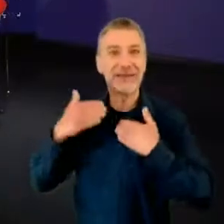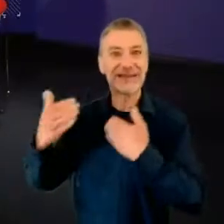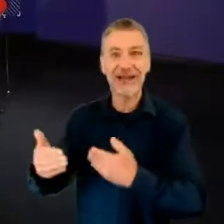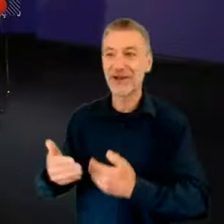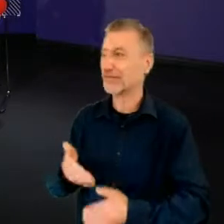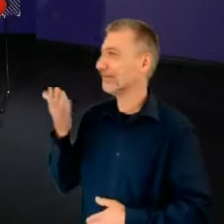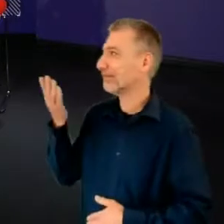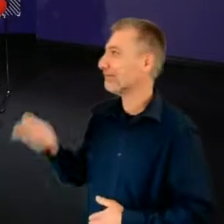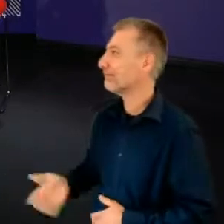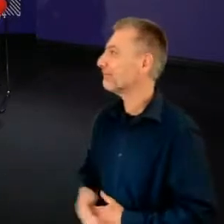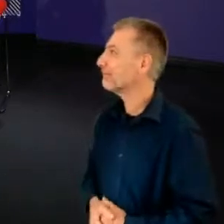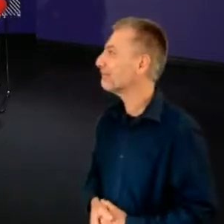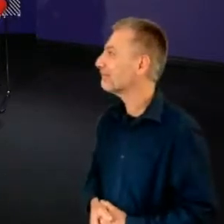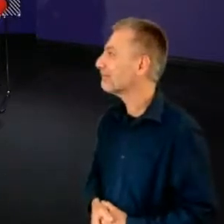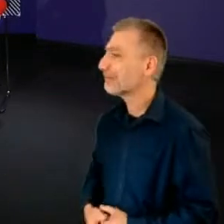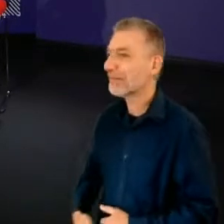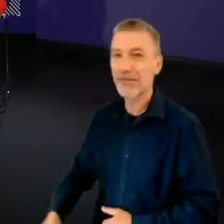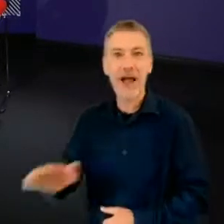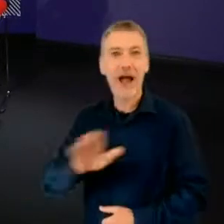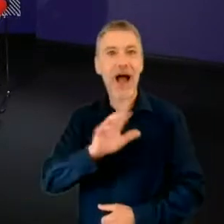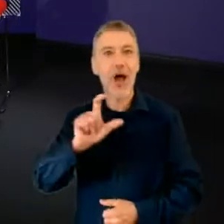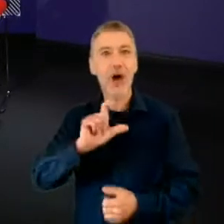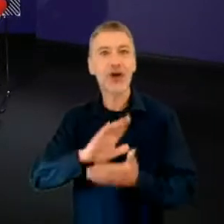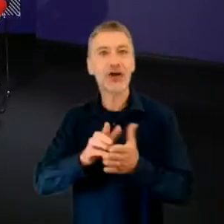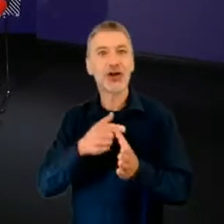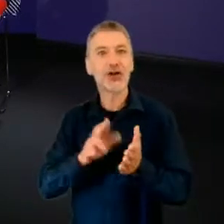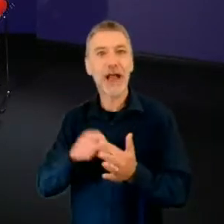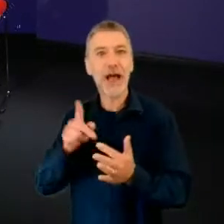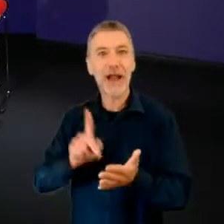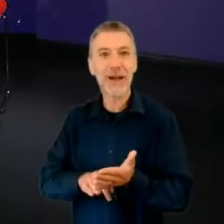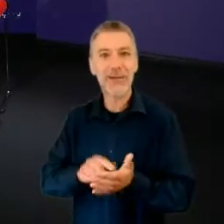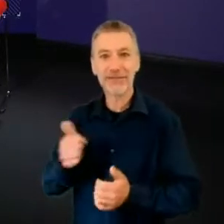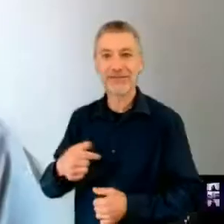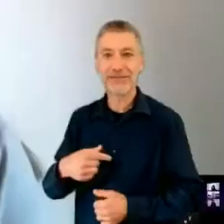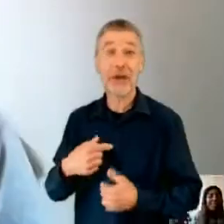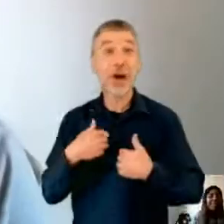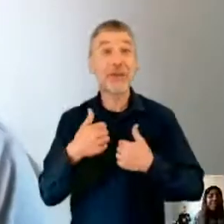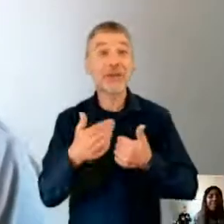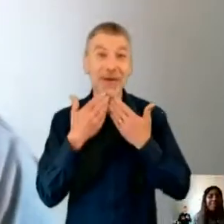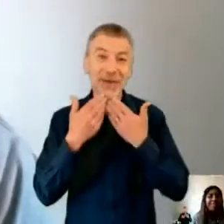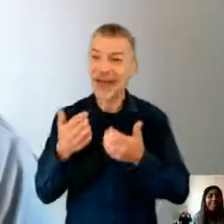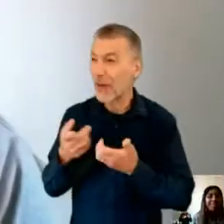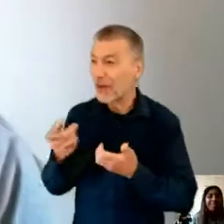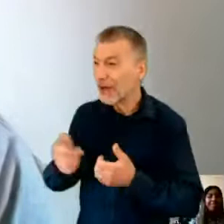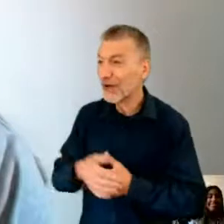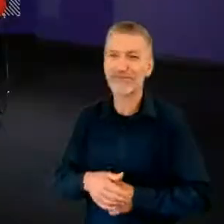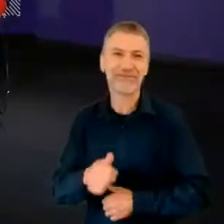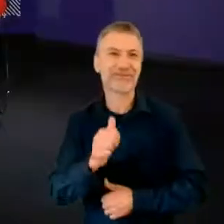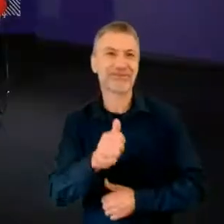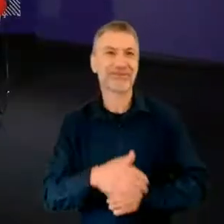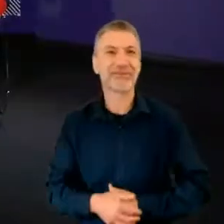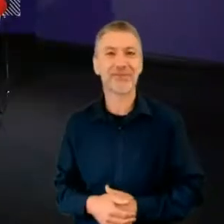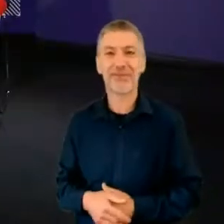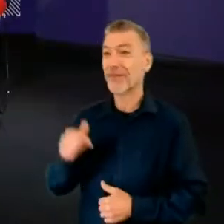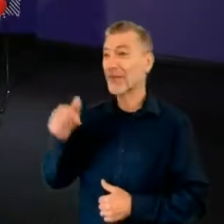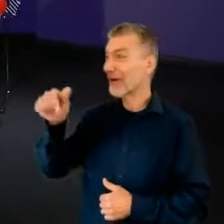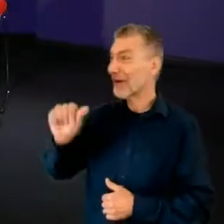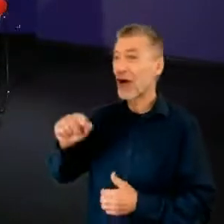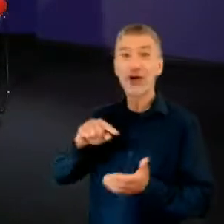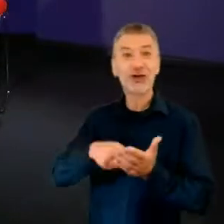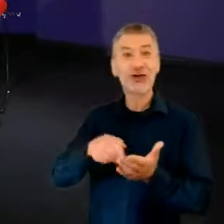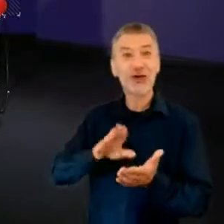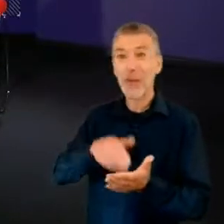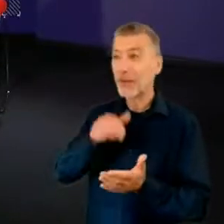Hello, Chanel, how are you? Hi there. Yeah, I'm good. I'm good. How are you? Really, really good. Tom, good to see